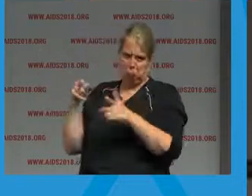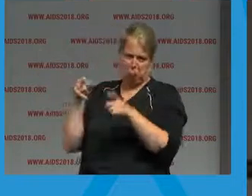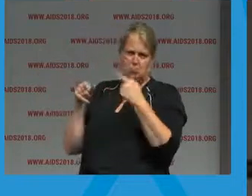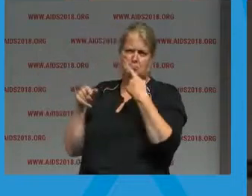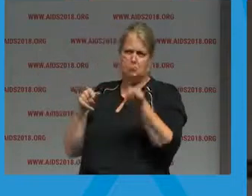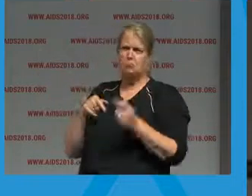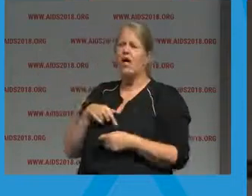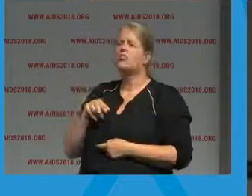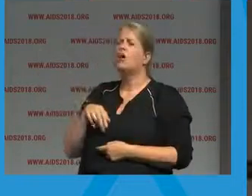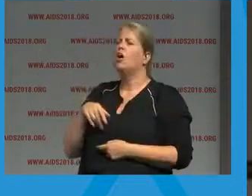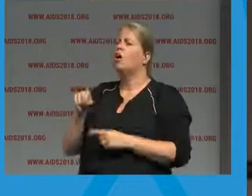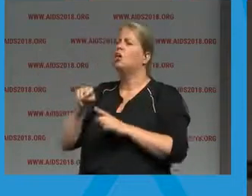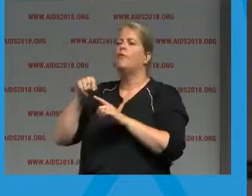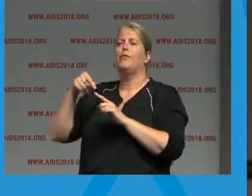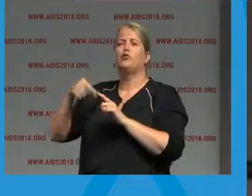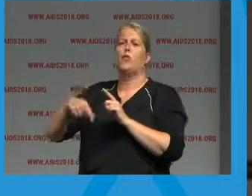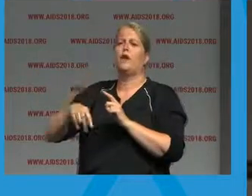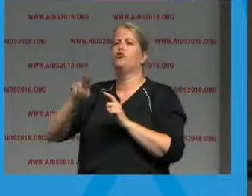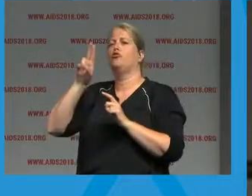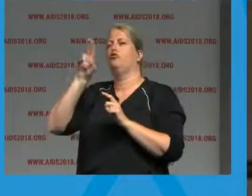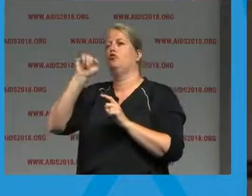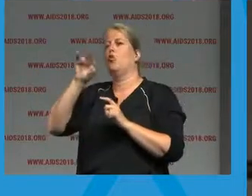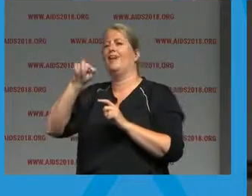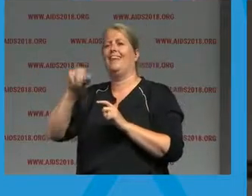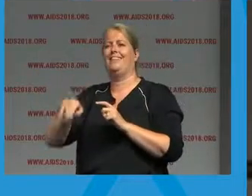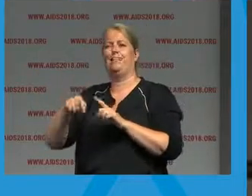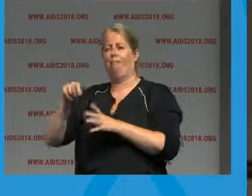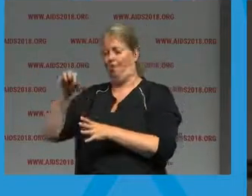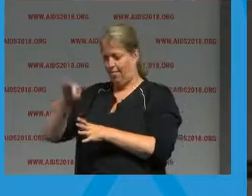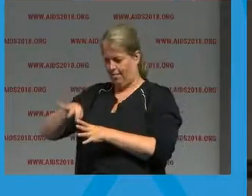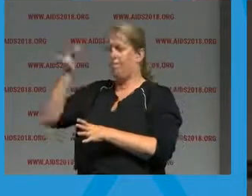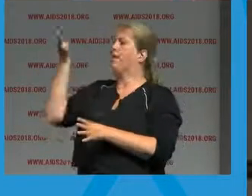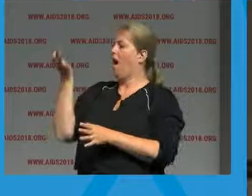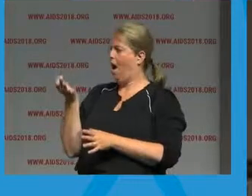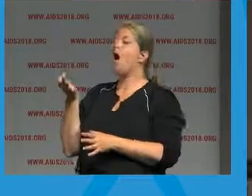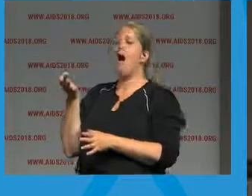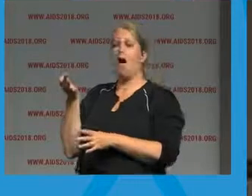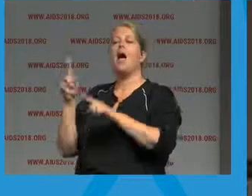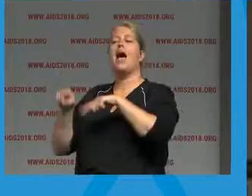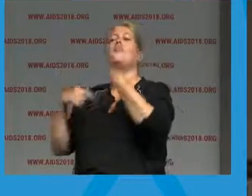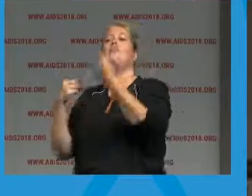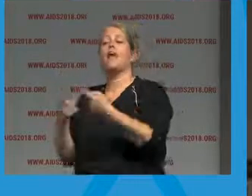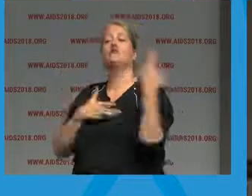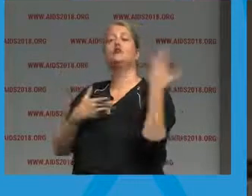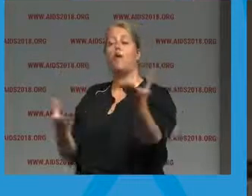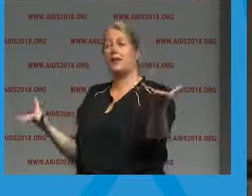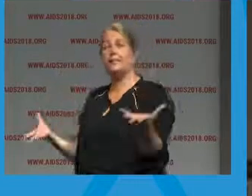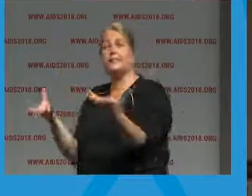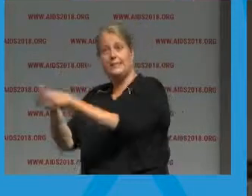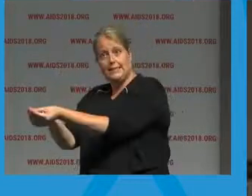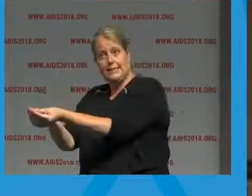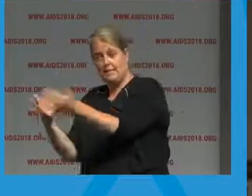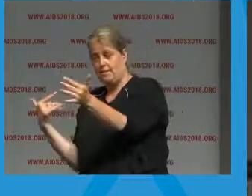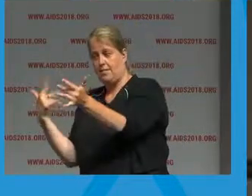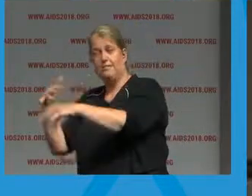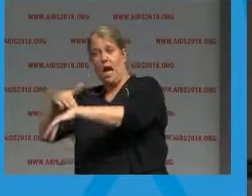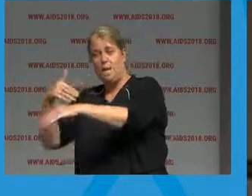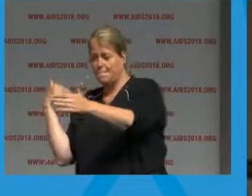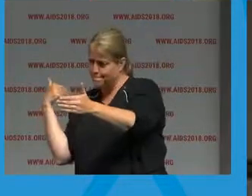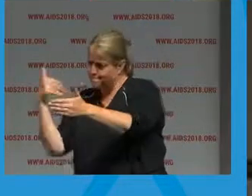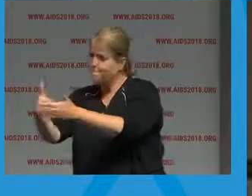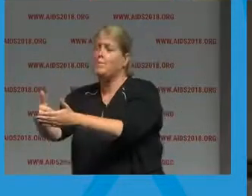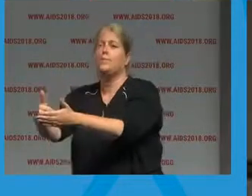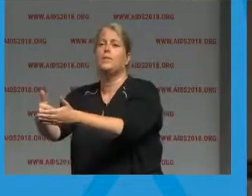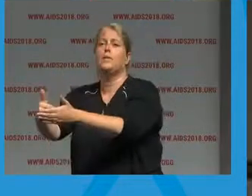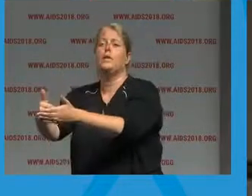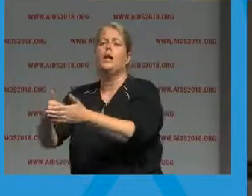urine dipstick test I was going to mention, between discovery and delivery? Well, I think one of the reasons none of us, or at least I